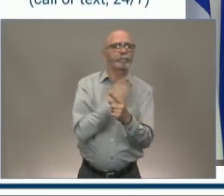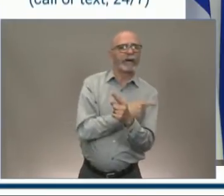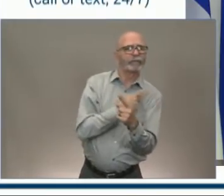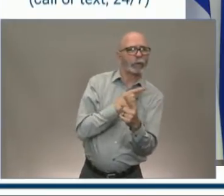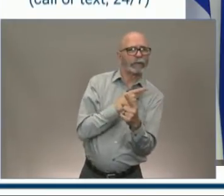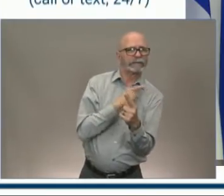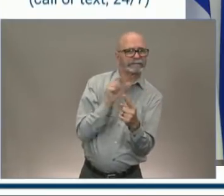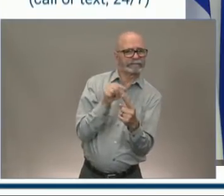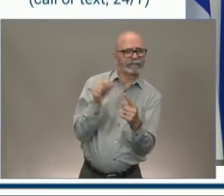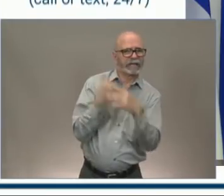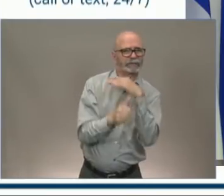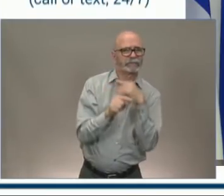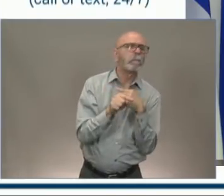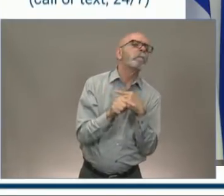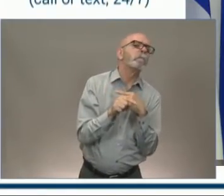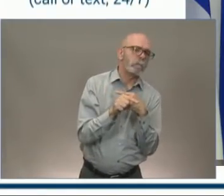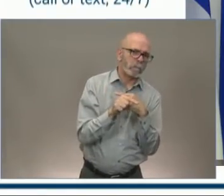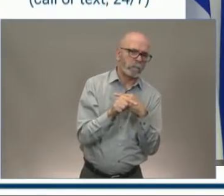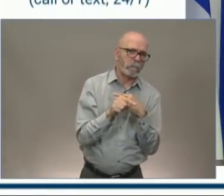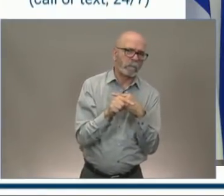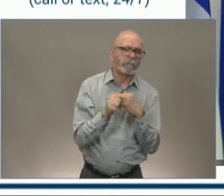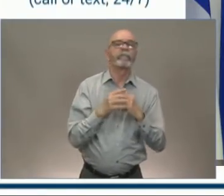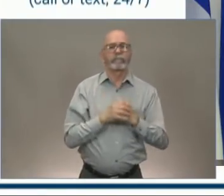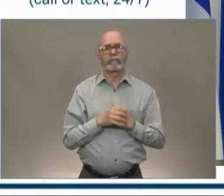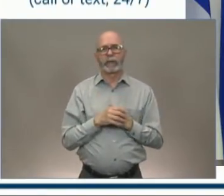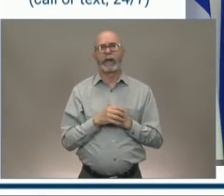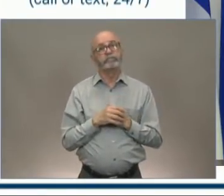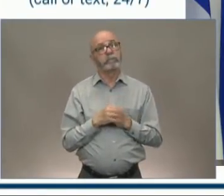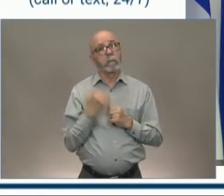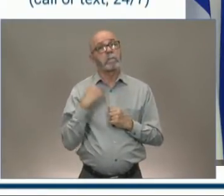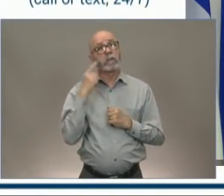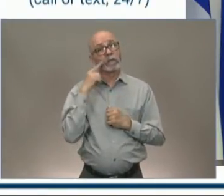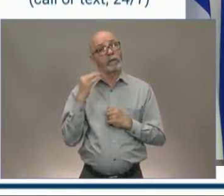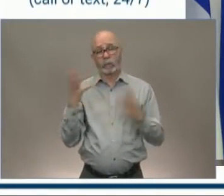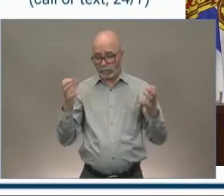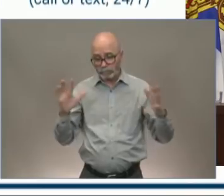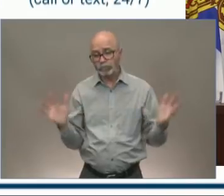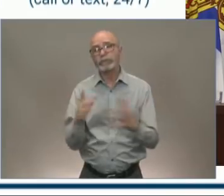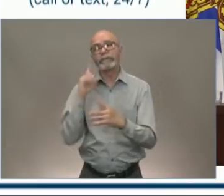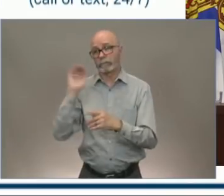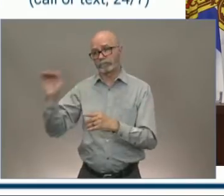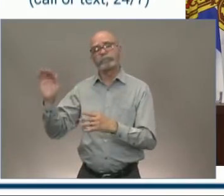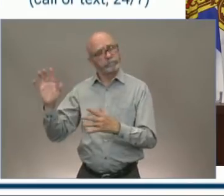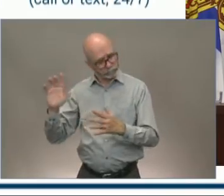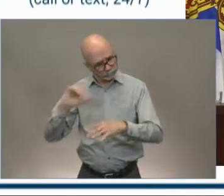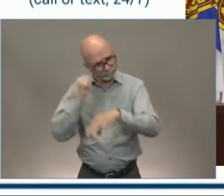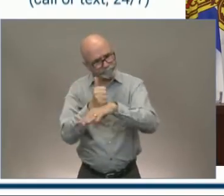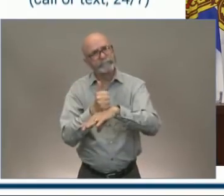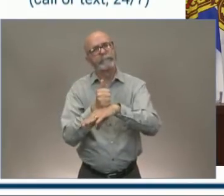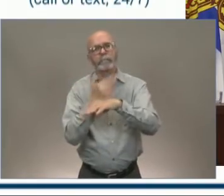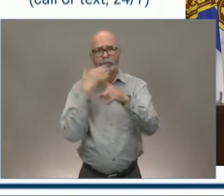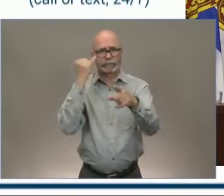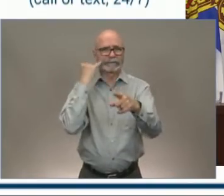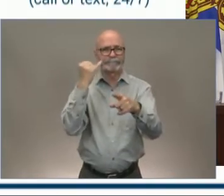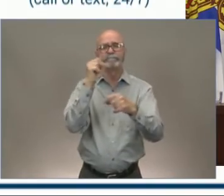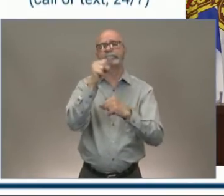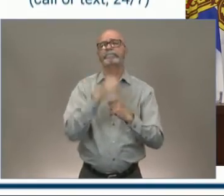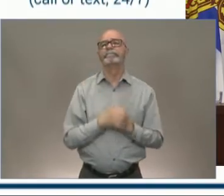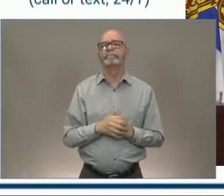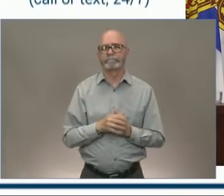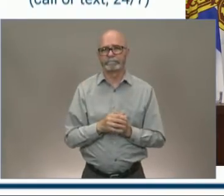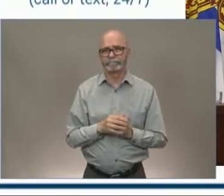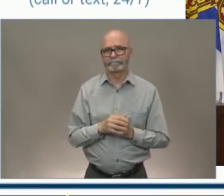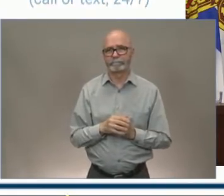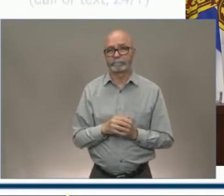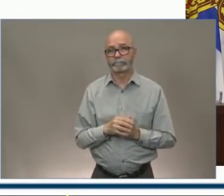by those private businesses that are there for their employees. Next question will go to Jonathan McGuinness with CTV.